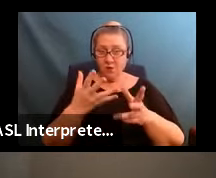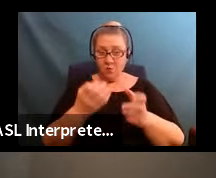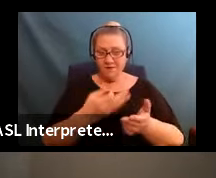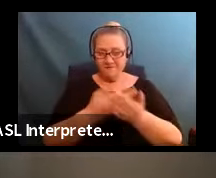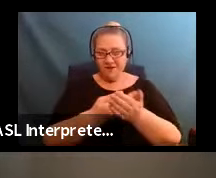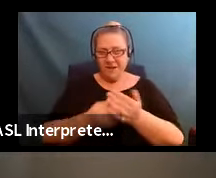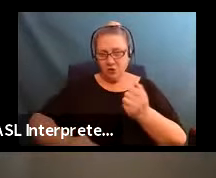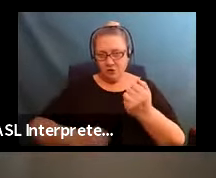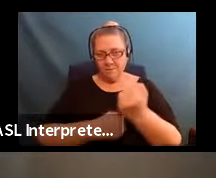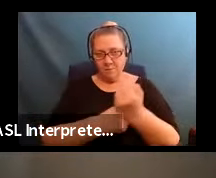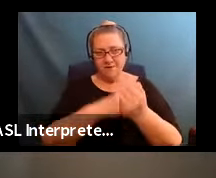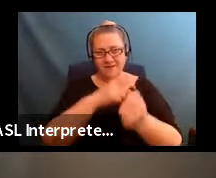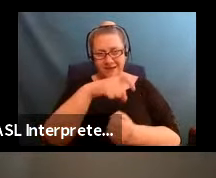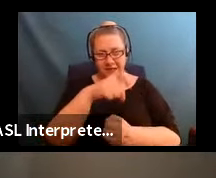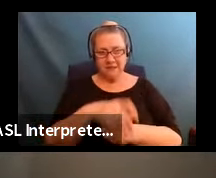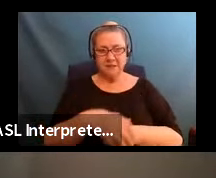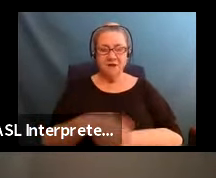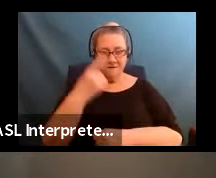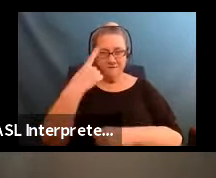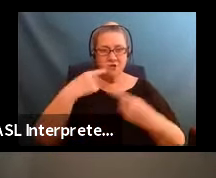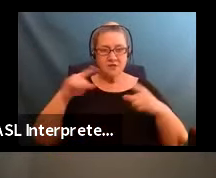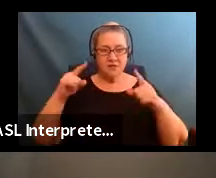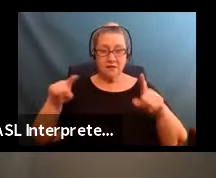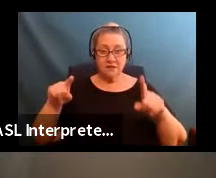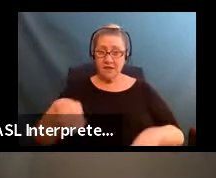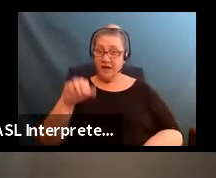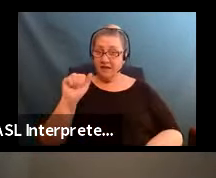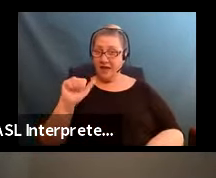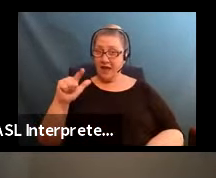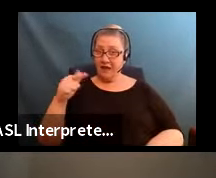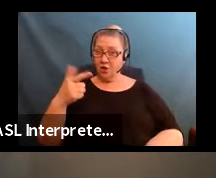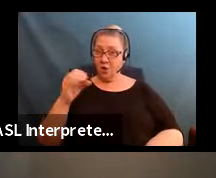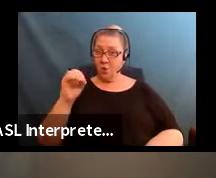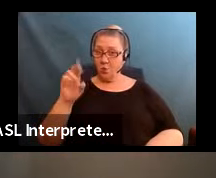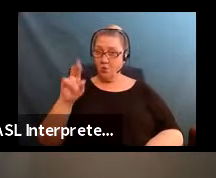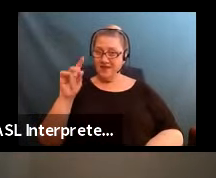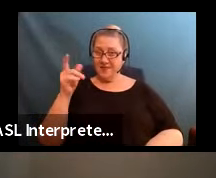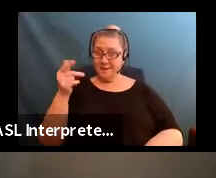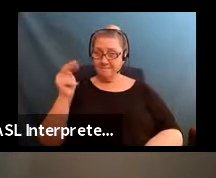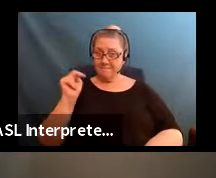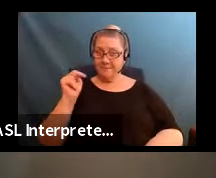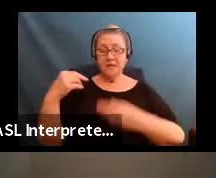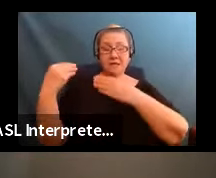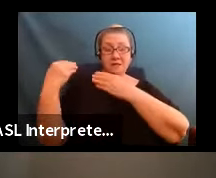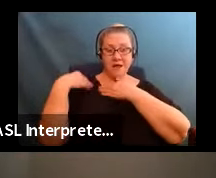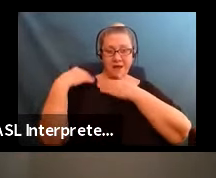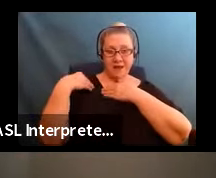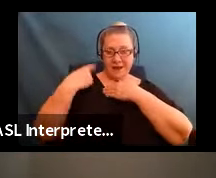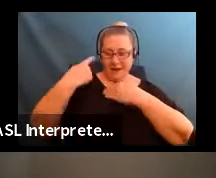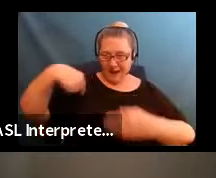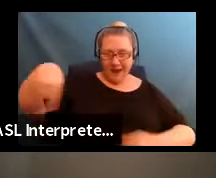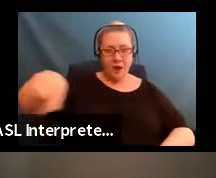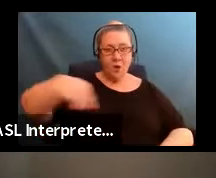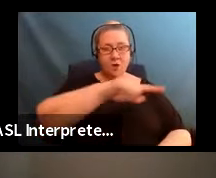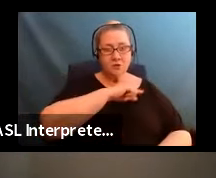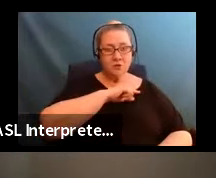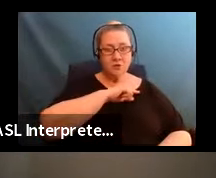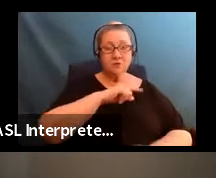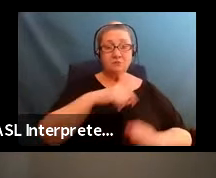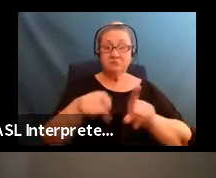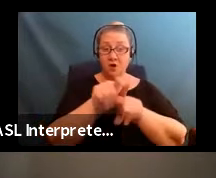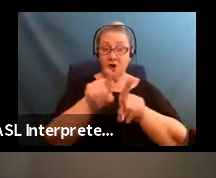the algorithm, this is our responsibility, and that is the state's responsibility. I am very fortunate to